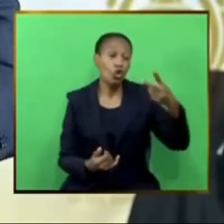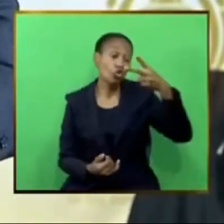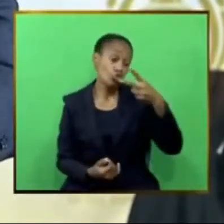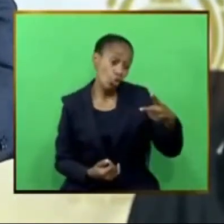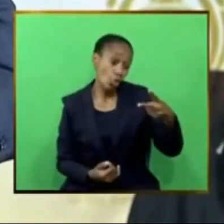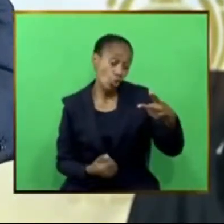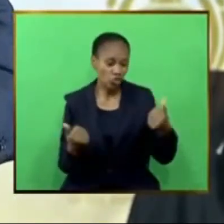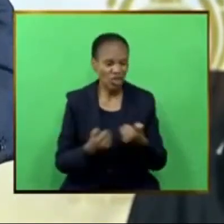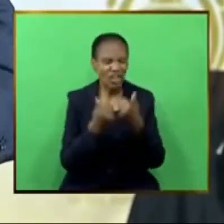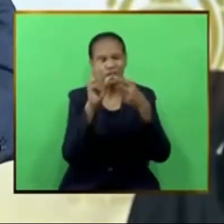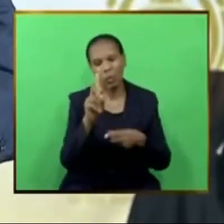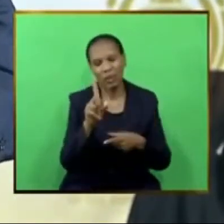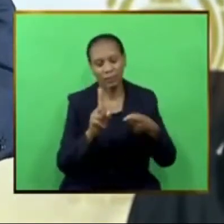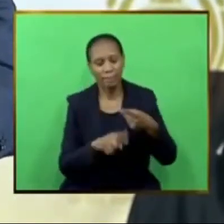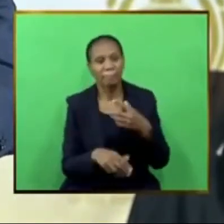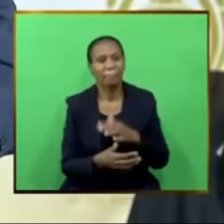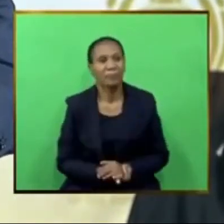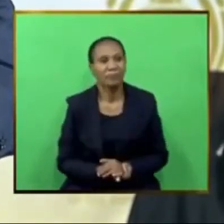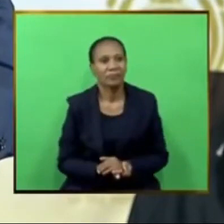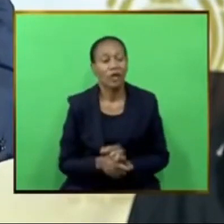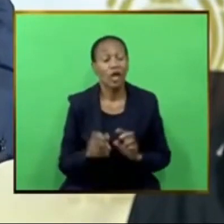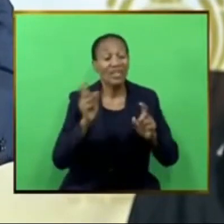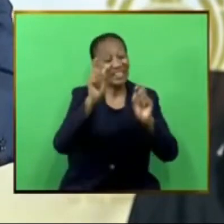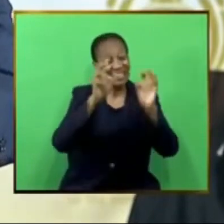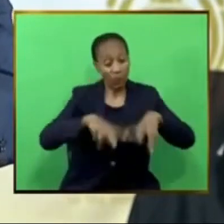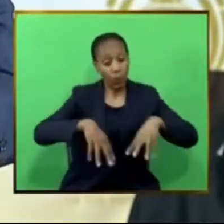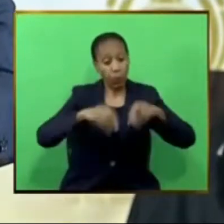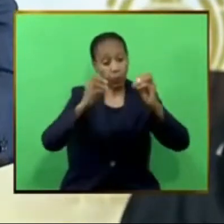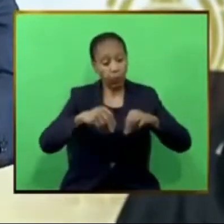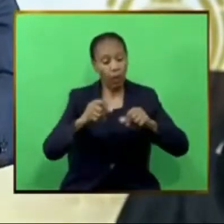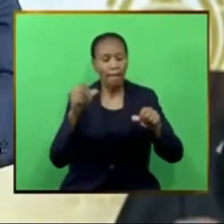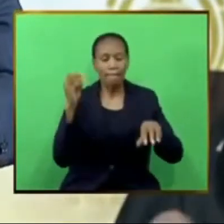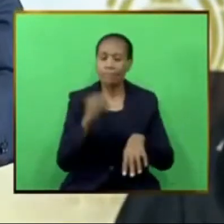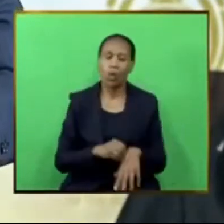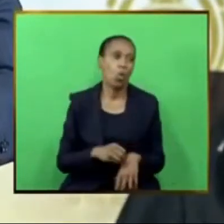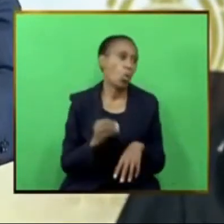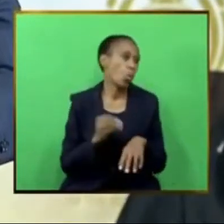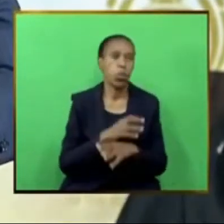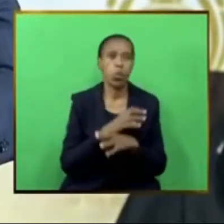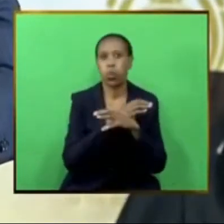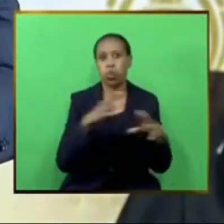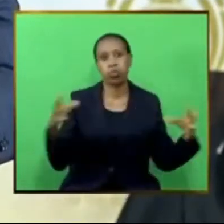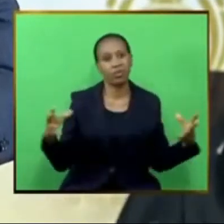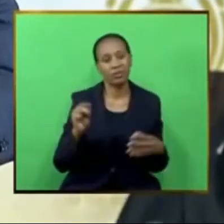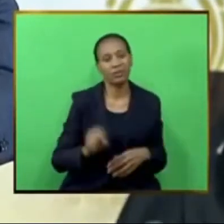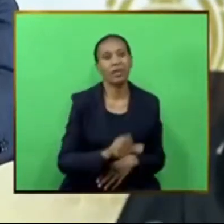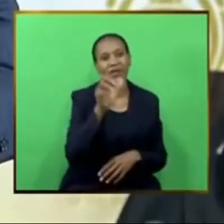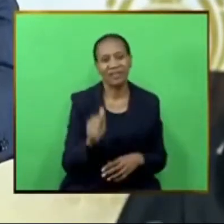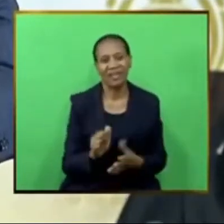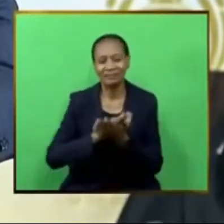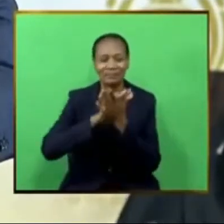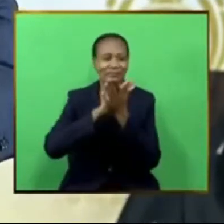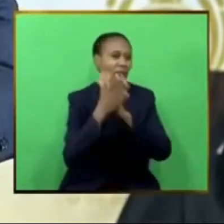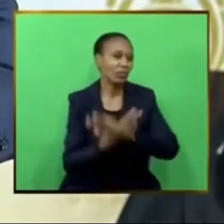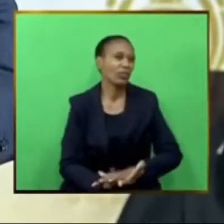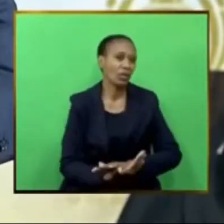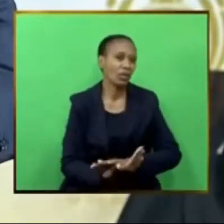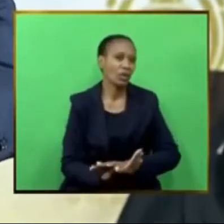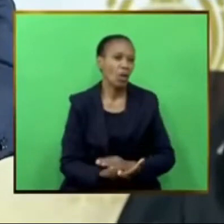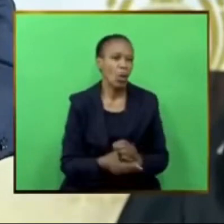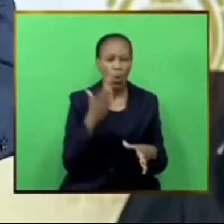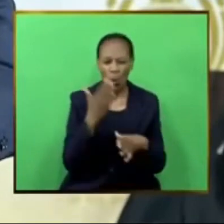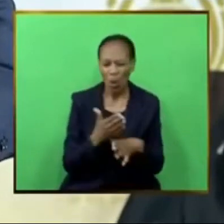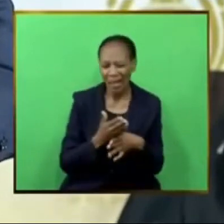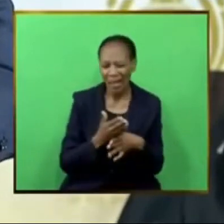of these. Load shedding is a problem that confronts all South Africans. It disrupts production,